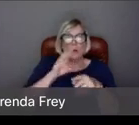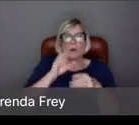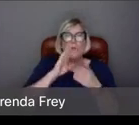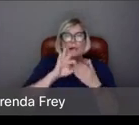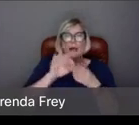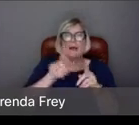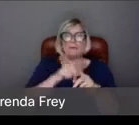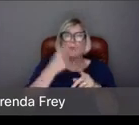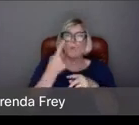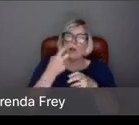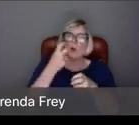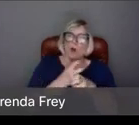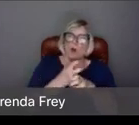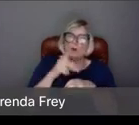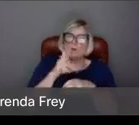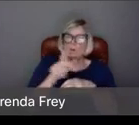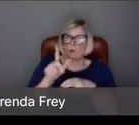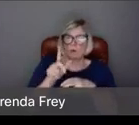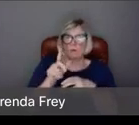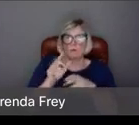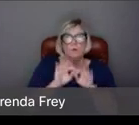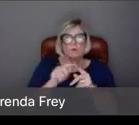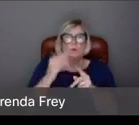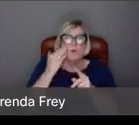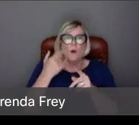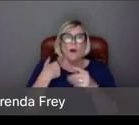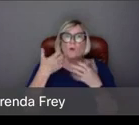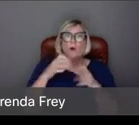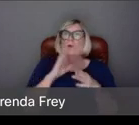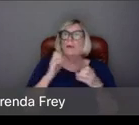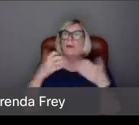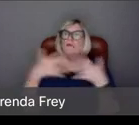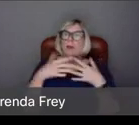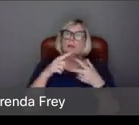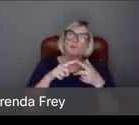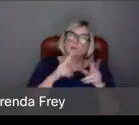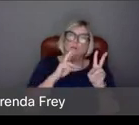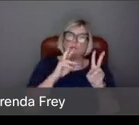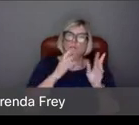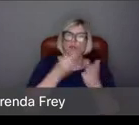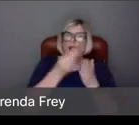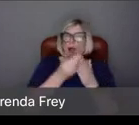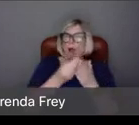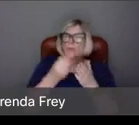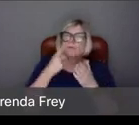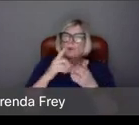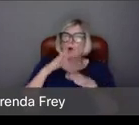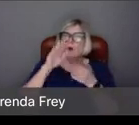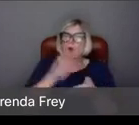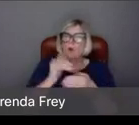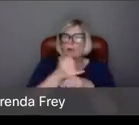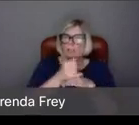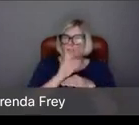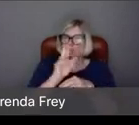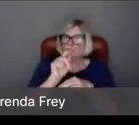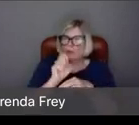hard pull. So that's really important to know because we don't want you to be afraid to shop around. It's important to do that and really understand